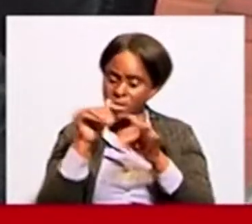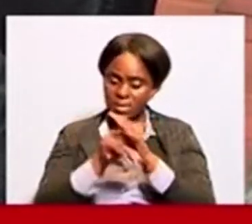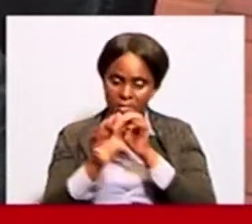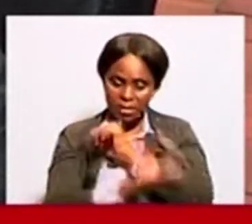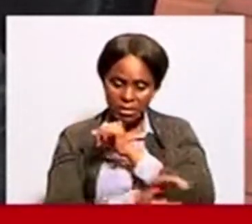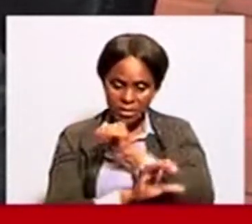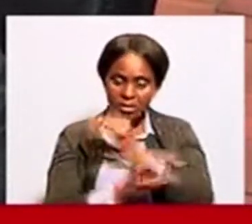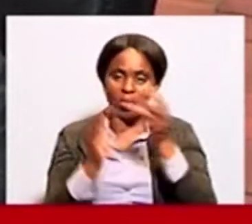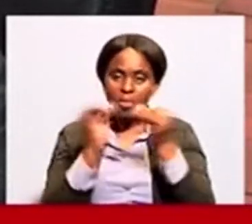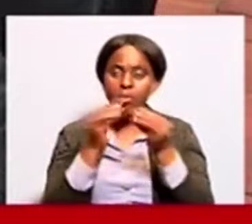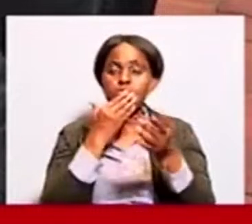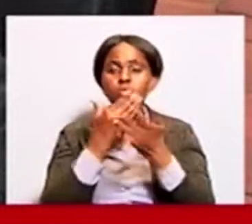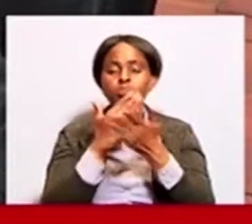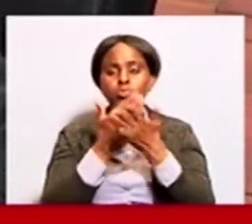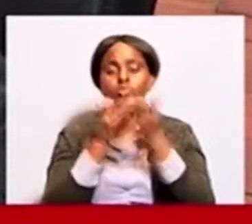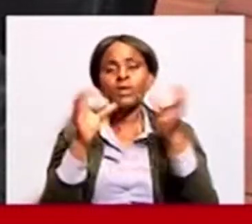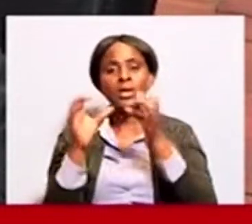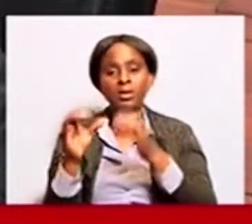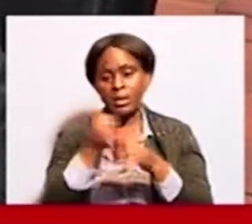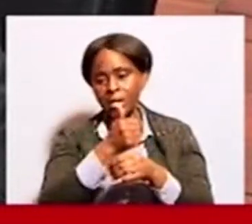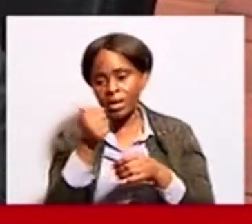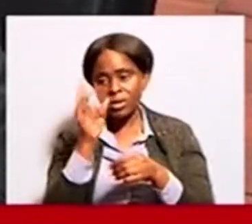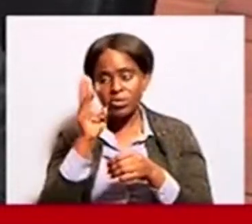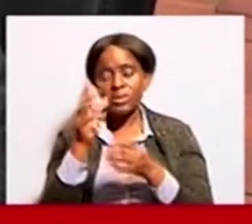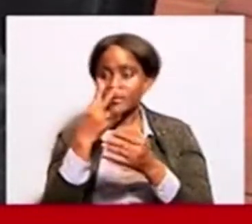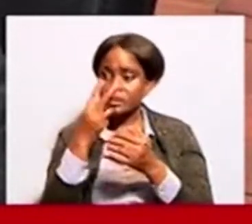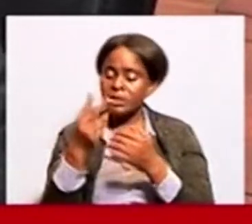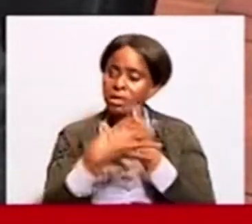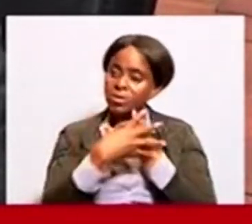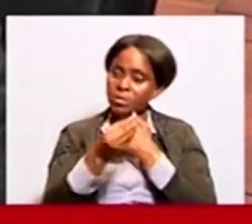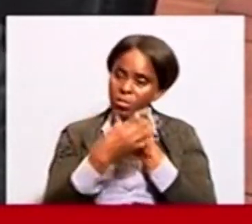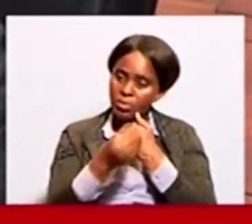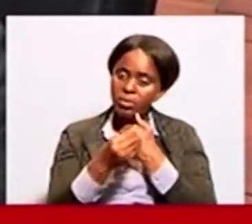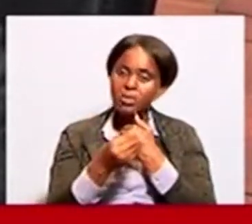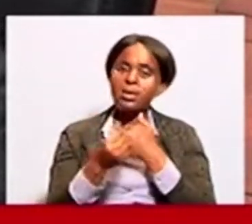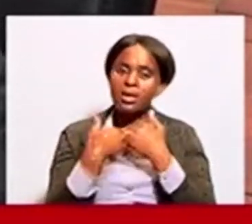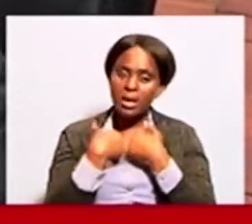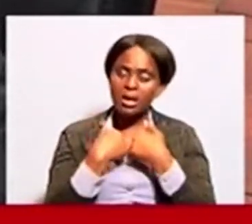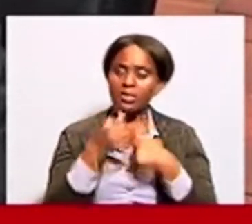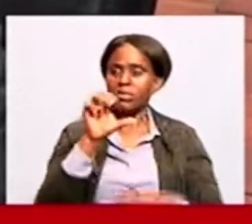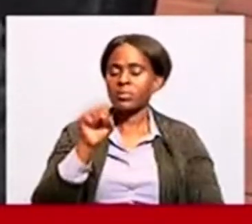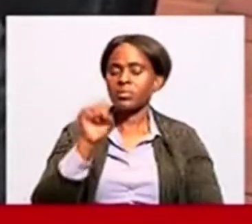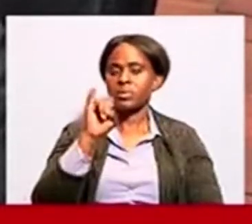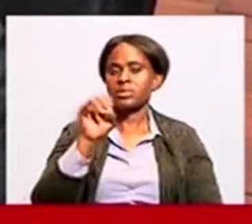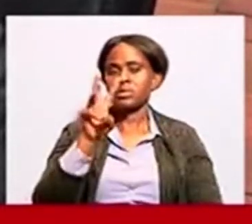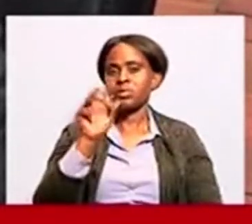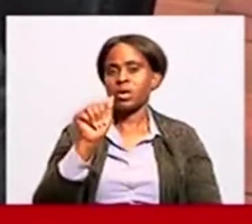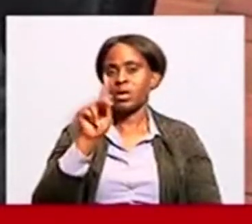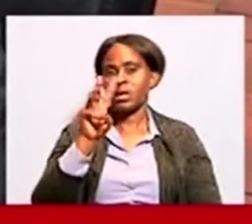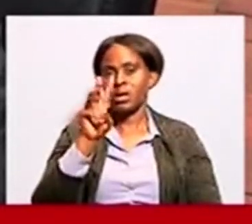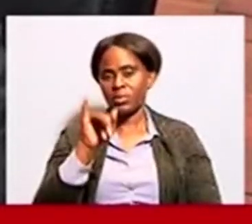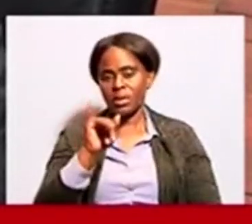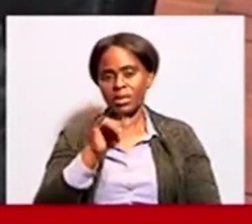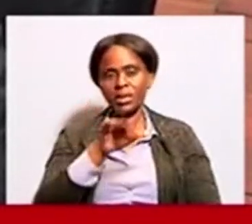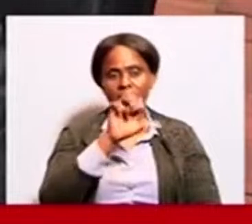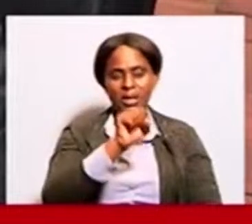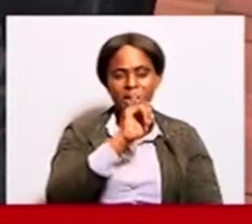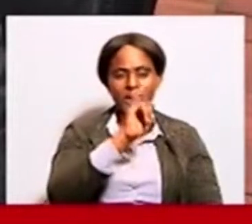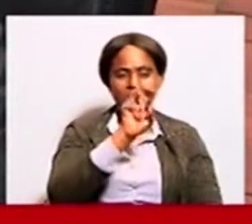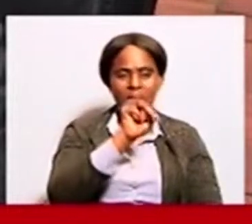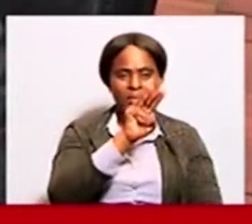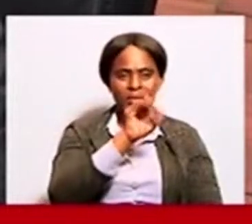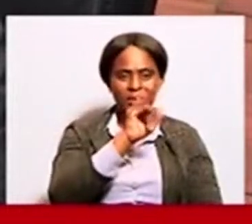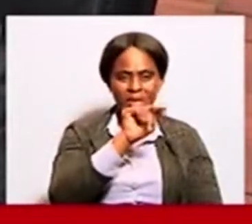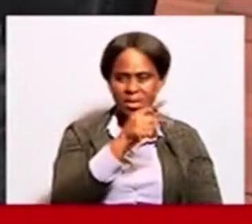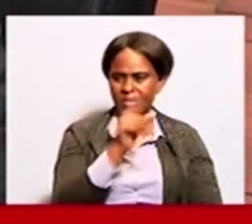country model councils that others will go and see. We are the Siwakwis of this world. Alice Mwinga, you talk about them.